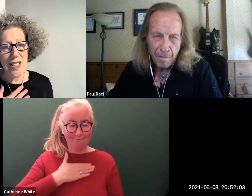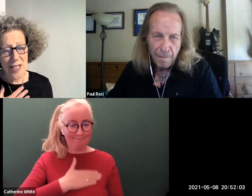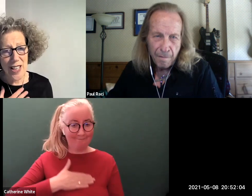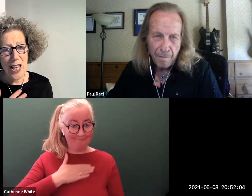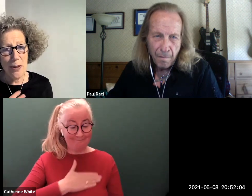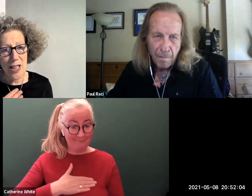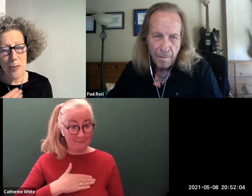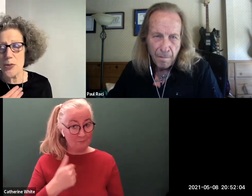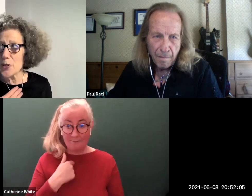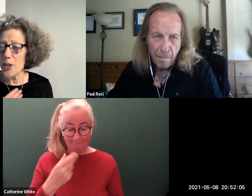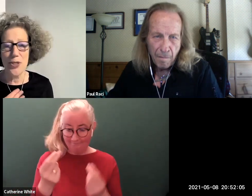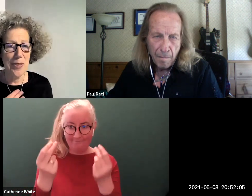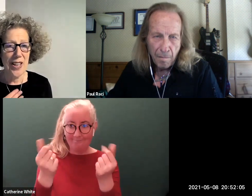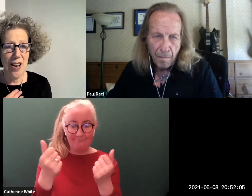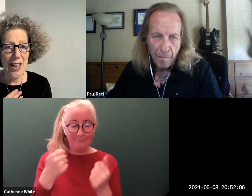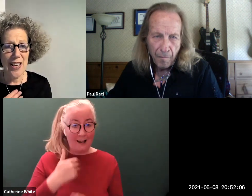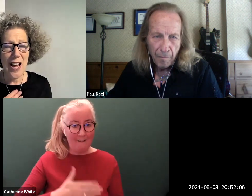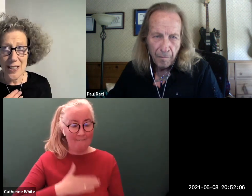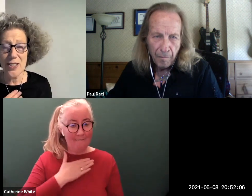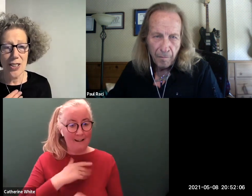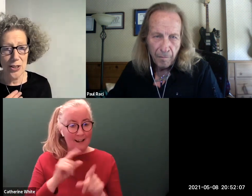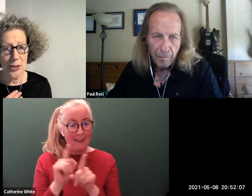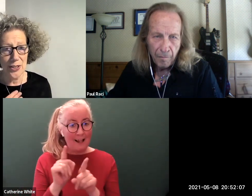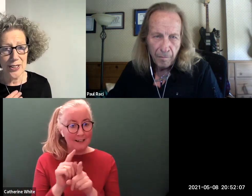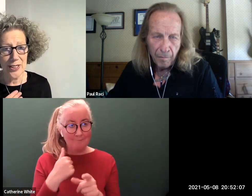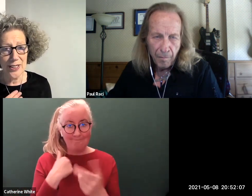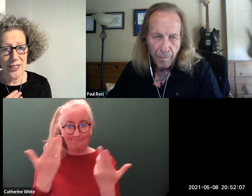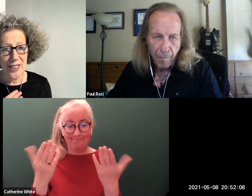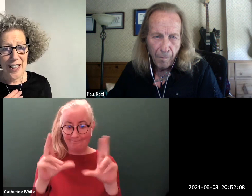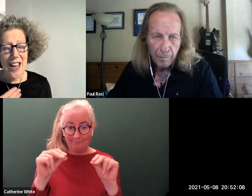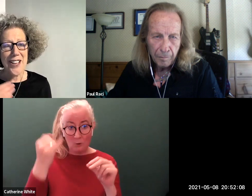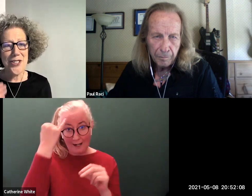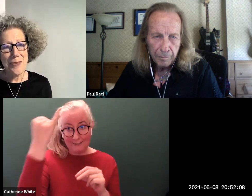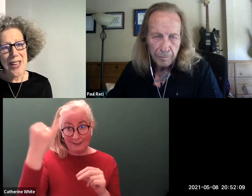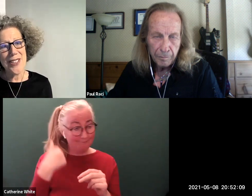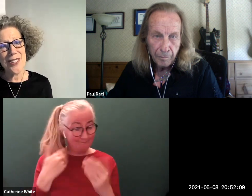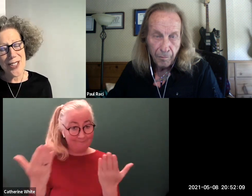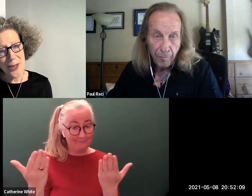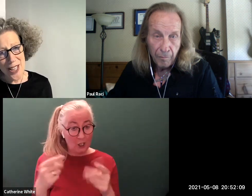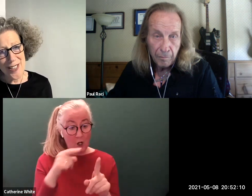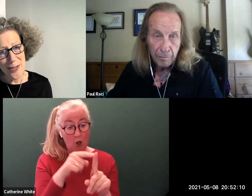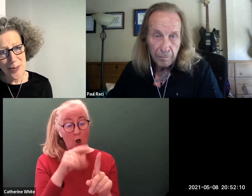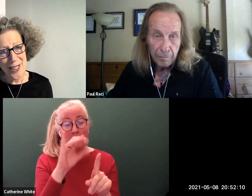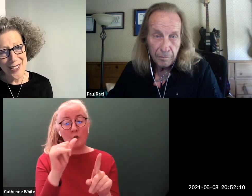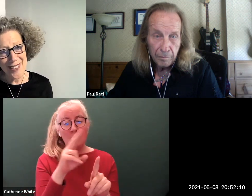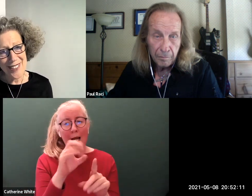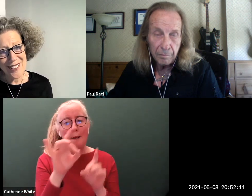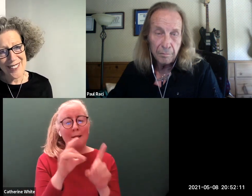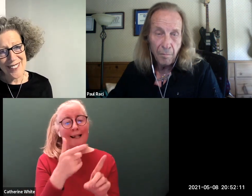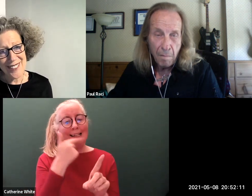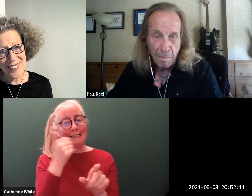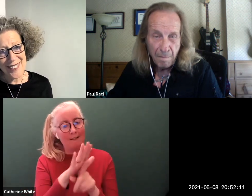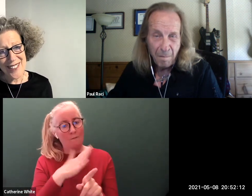Because suddenly it brought home to me that I hadn't a clue. And she made it so easy for me.